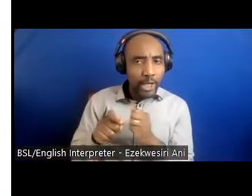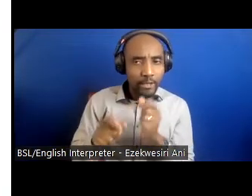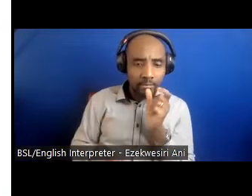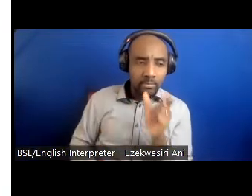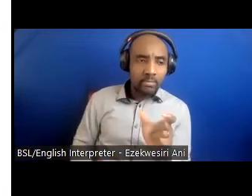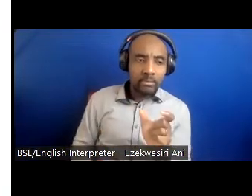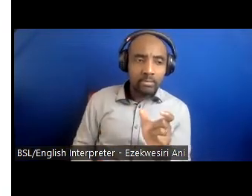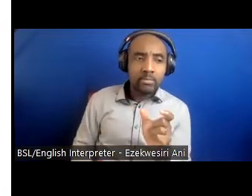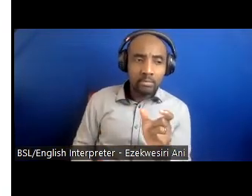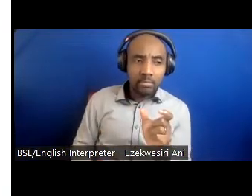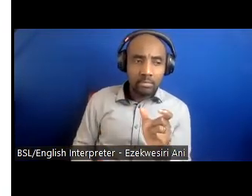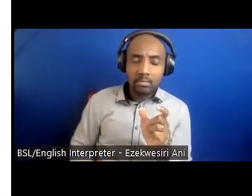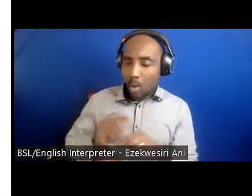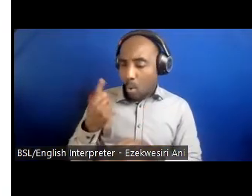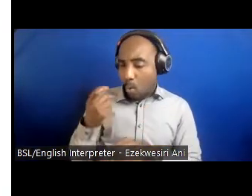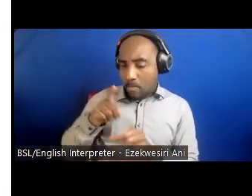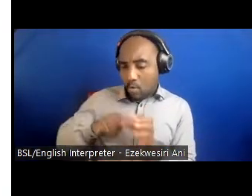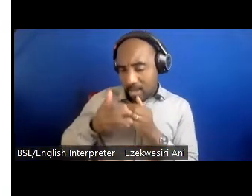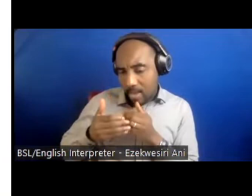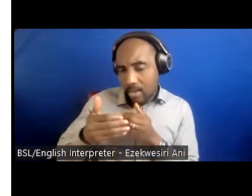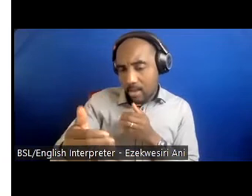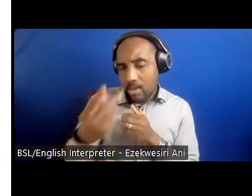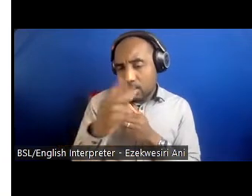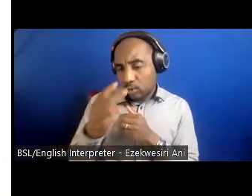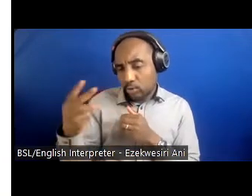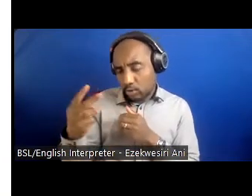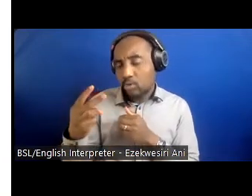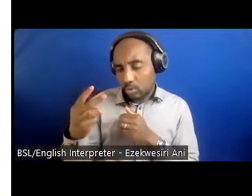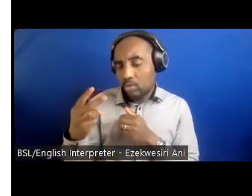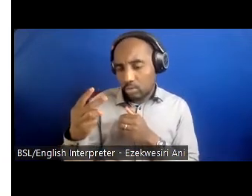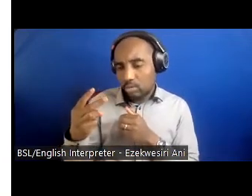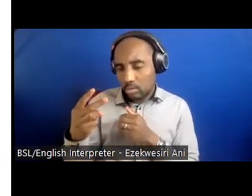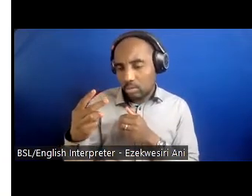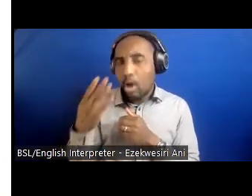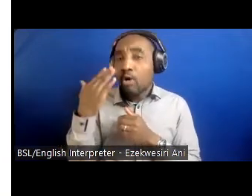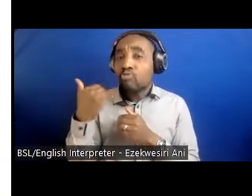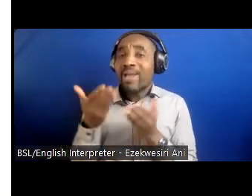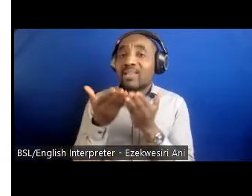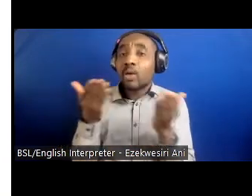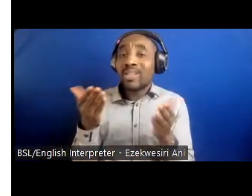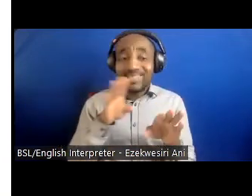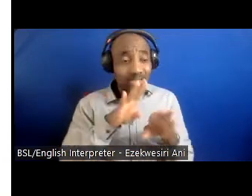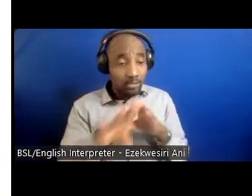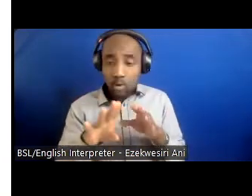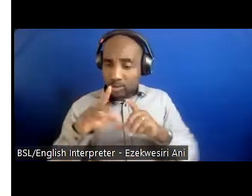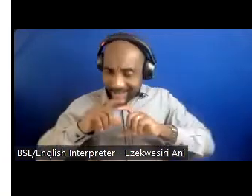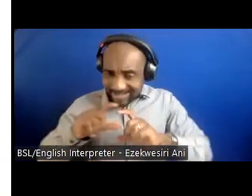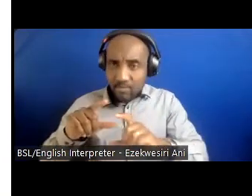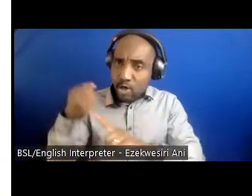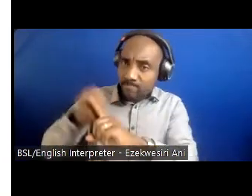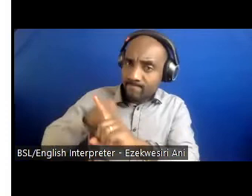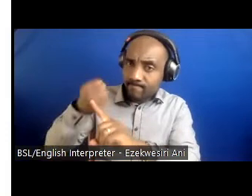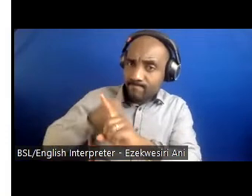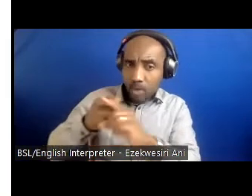Over the next year, we intend to carry on championing race equality in sport with the support of our partners. The